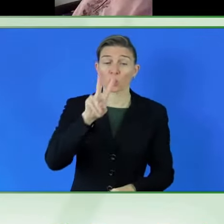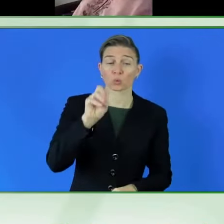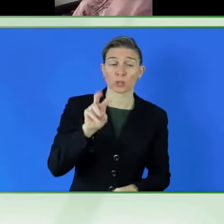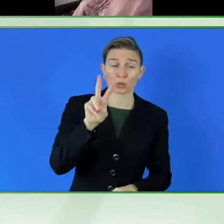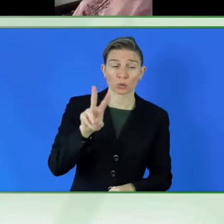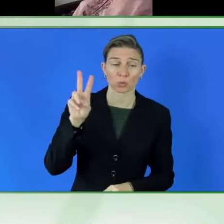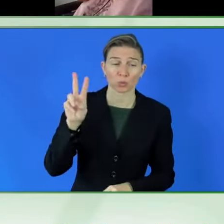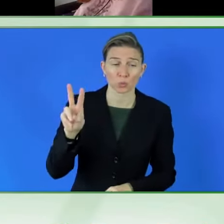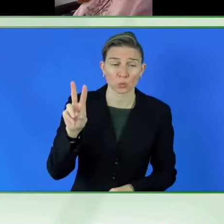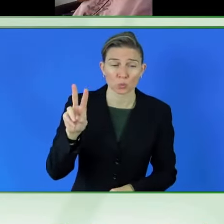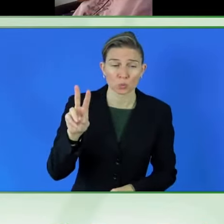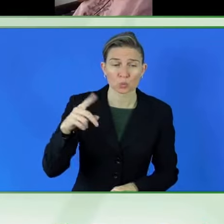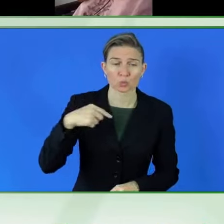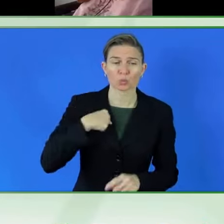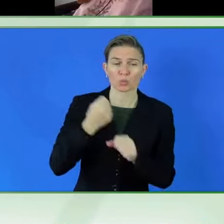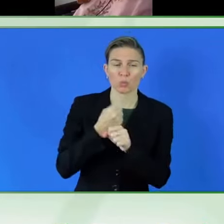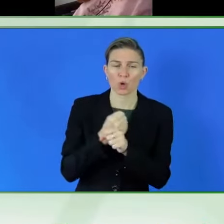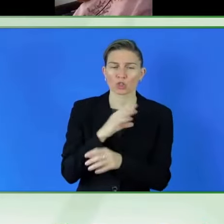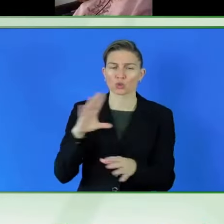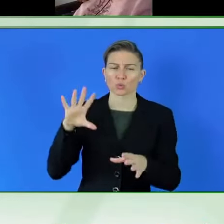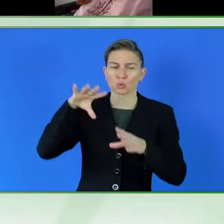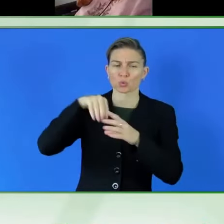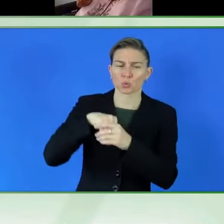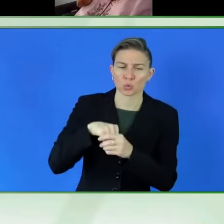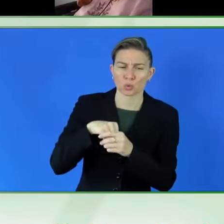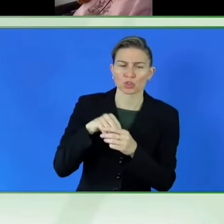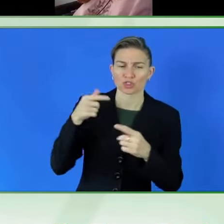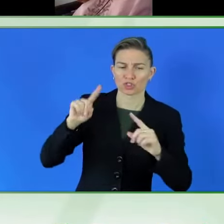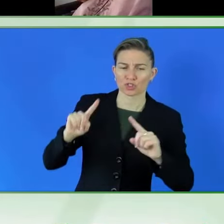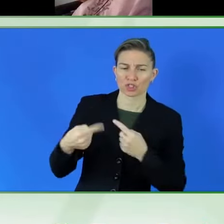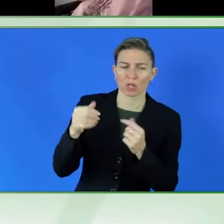is an IT solution company again.